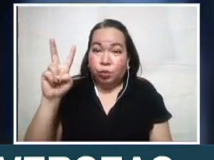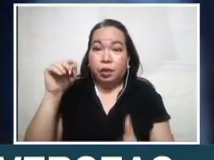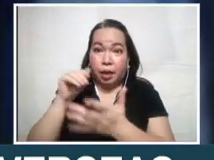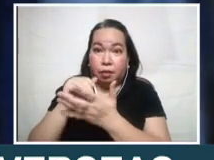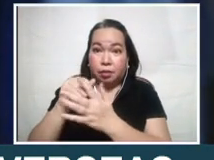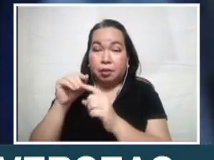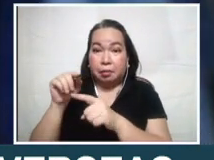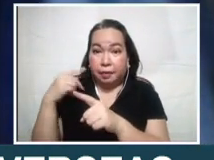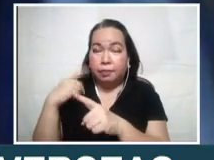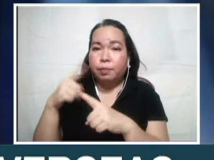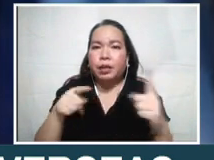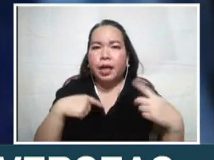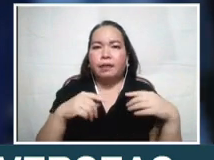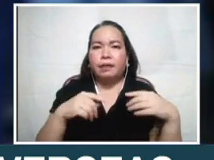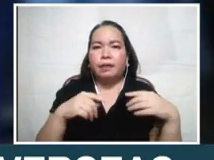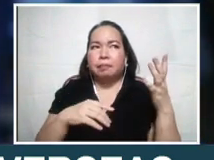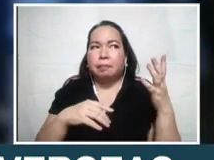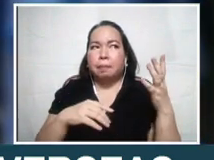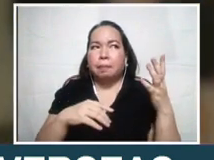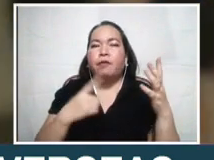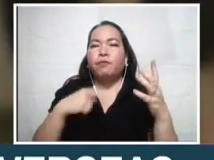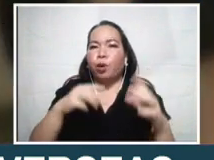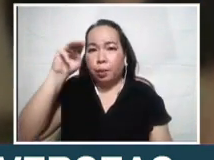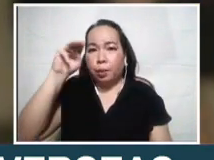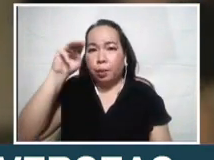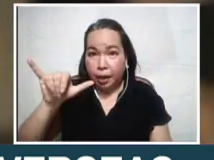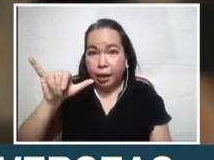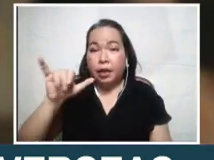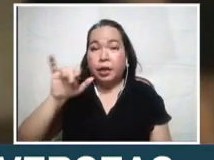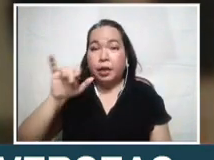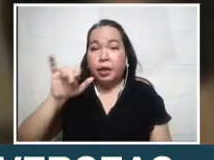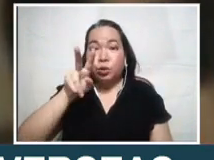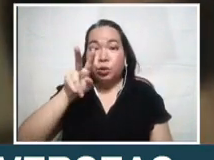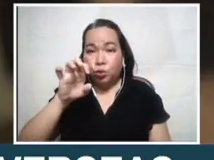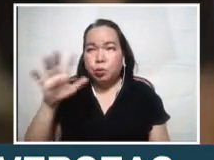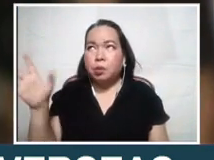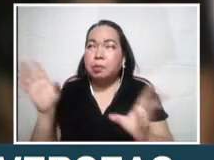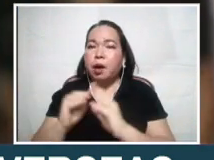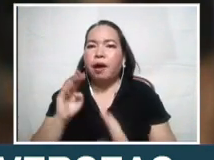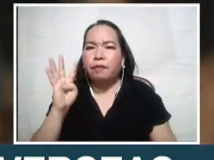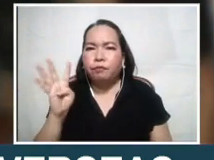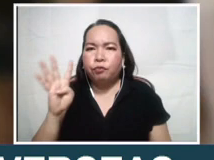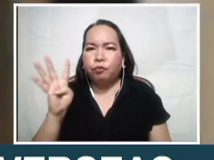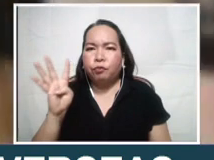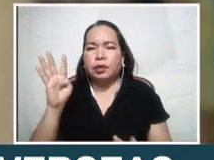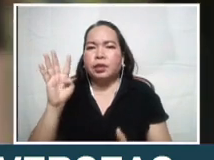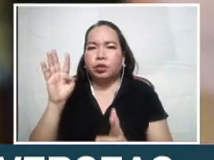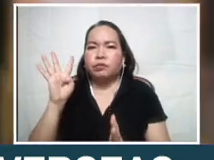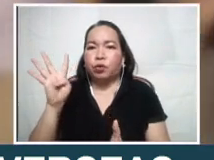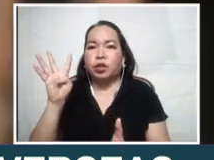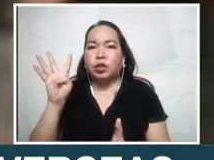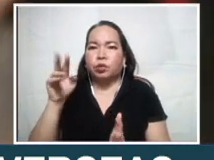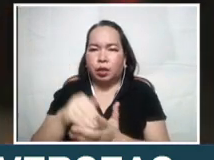May and June, 44,000. Mm-hmm. The 62,000 refers to our stranded OFWs in different